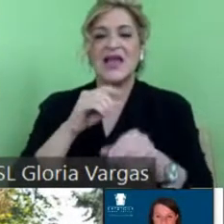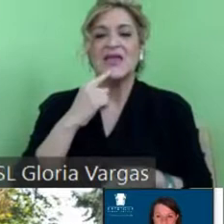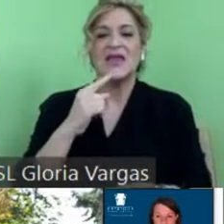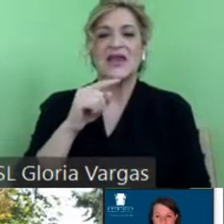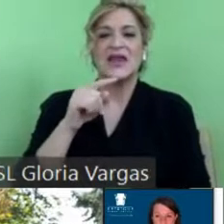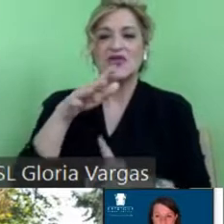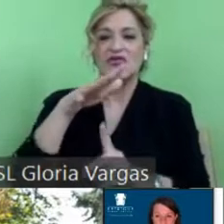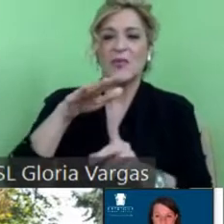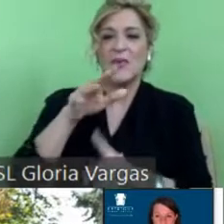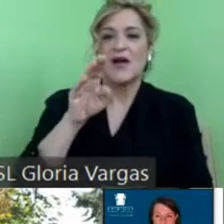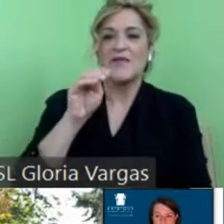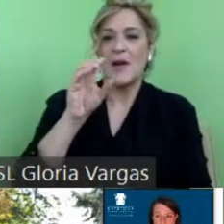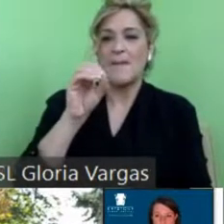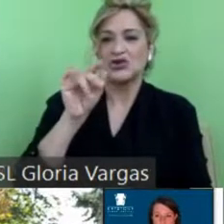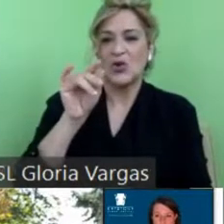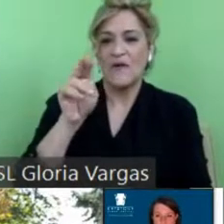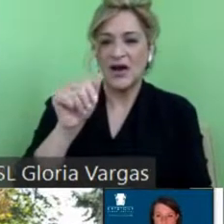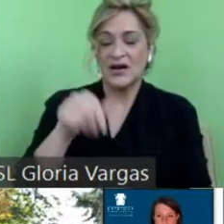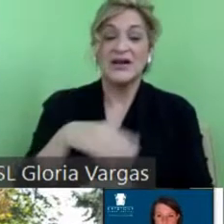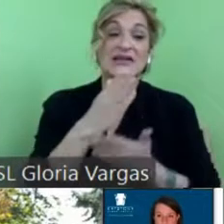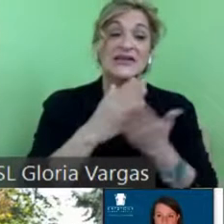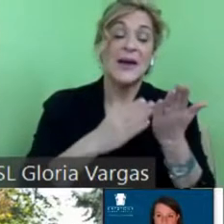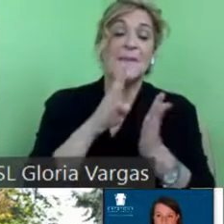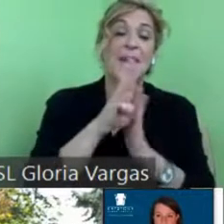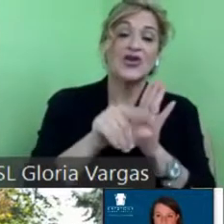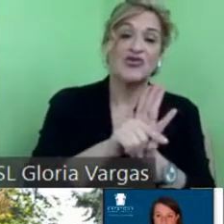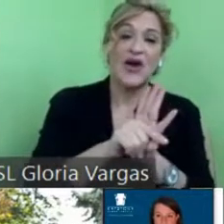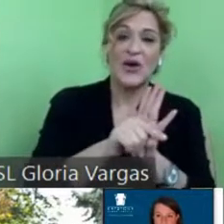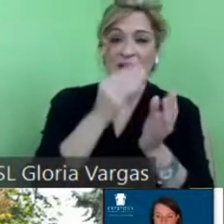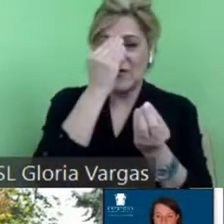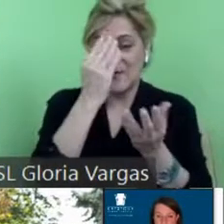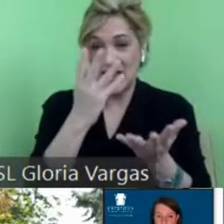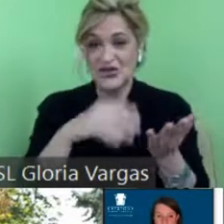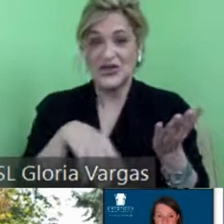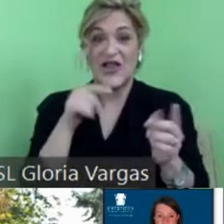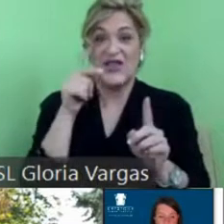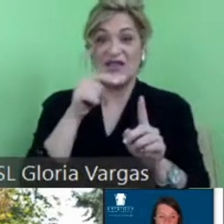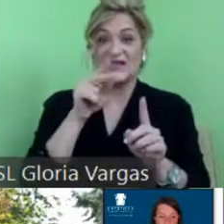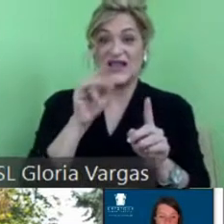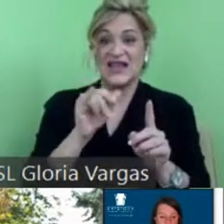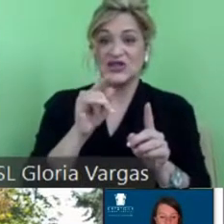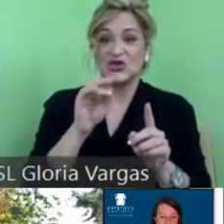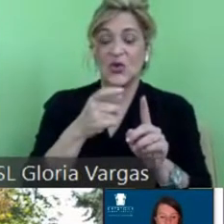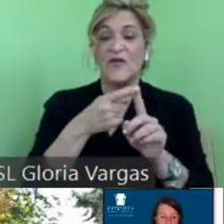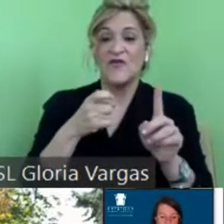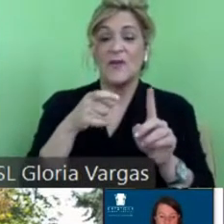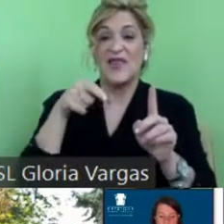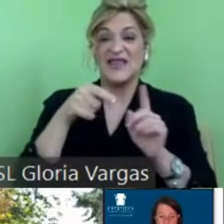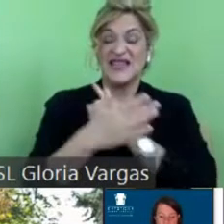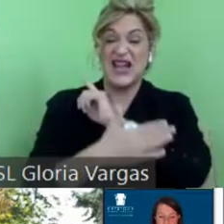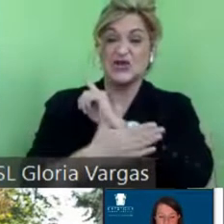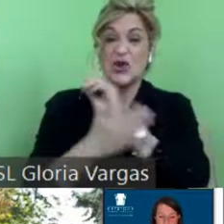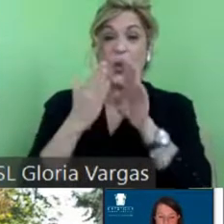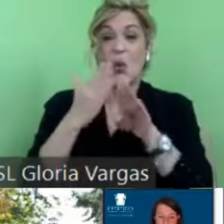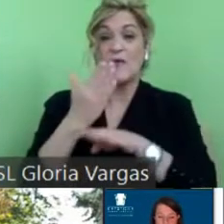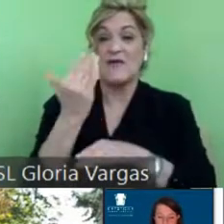Moldova. Some background information. Keystone Moldova is operating in the country for more than 15 years. The